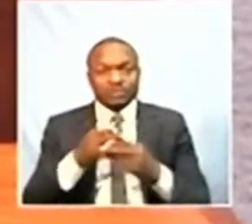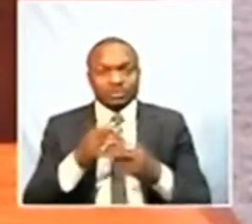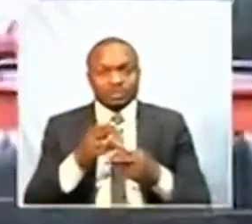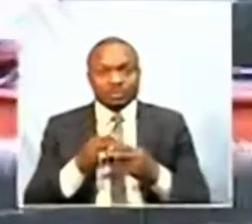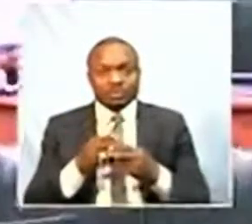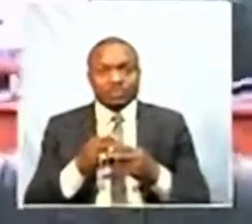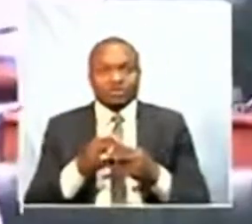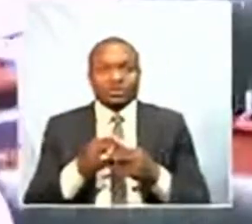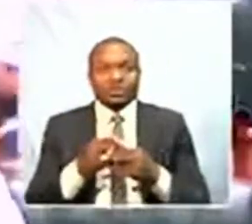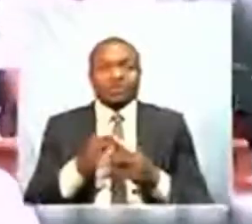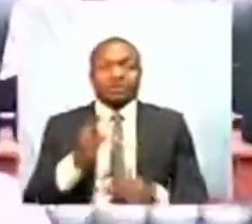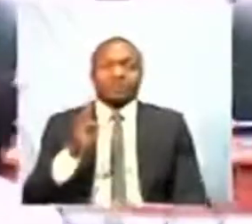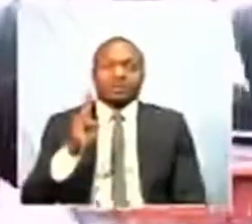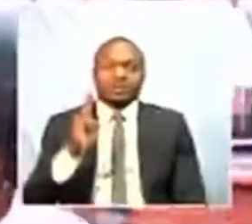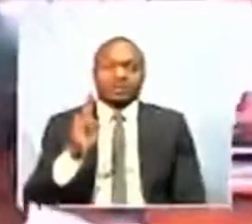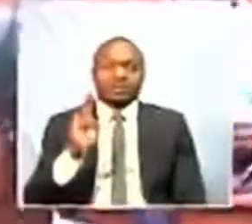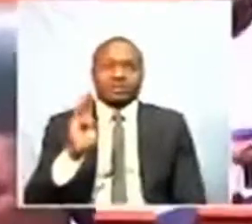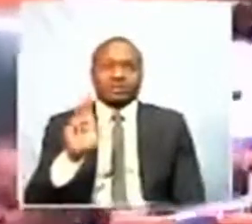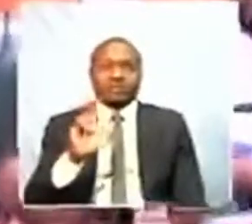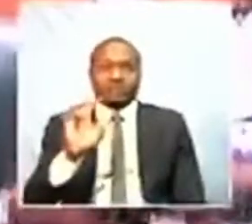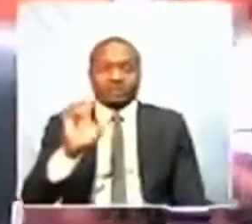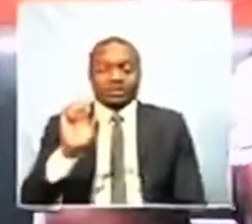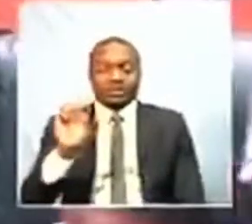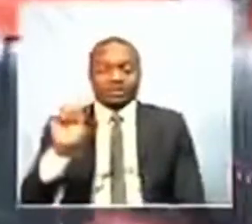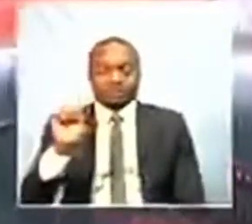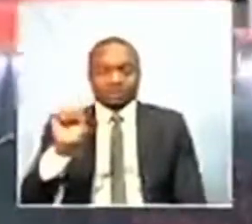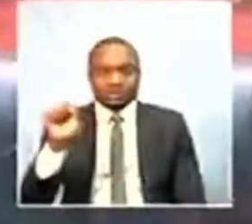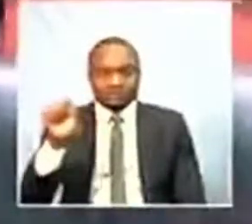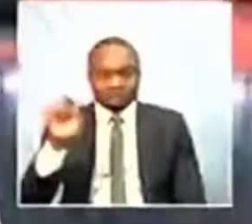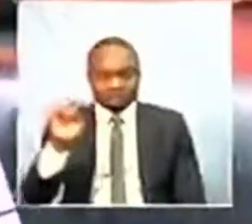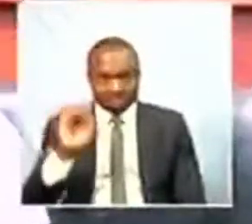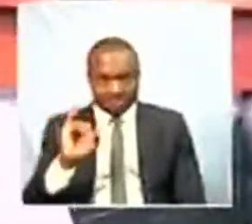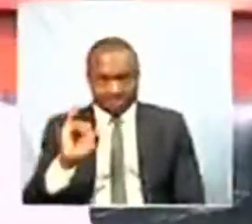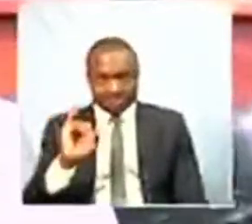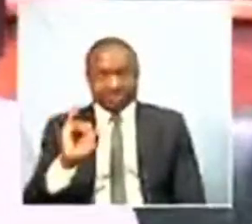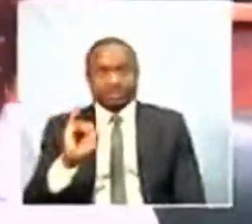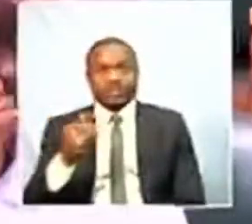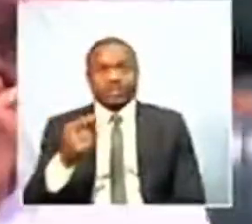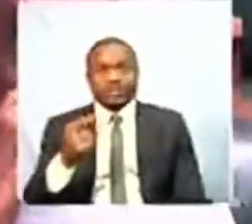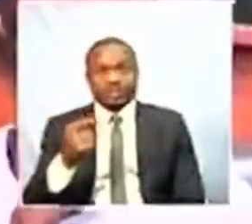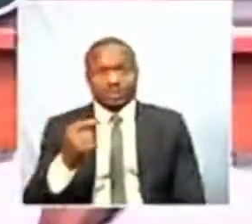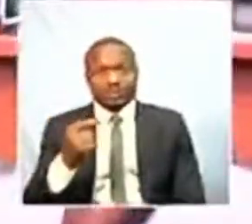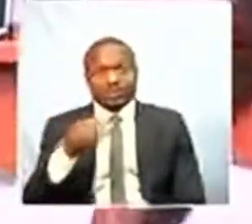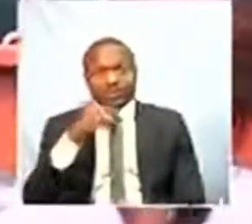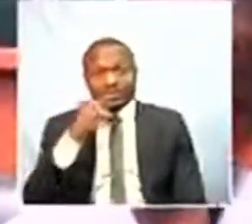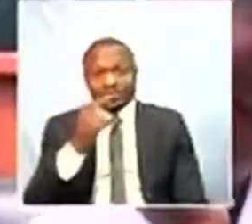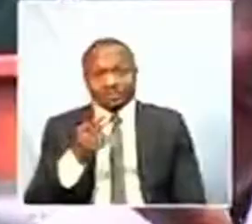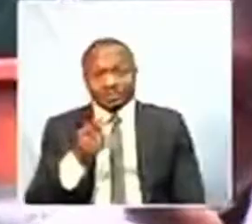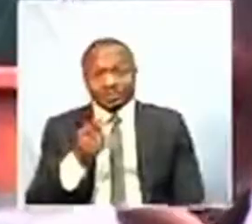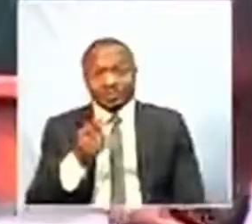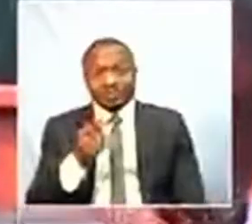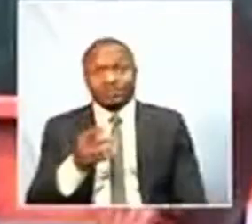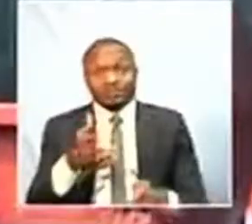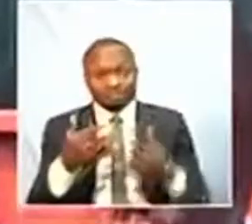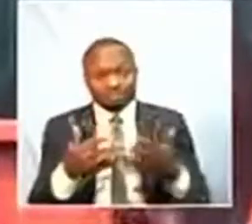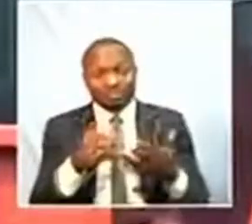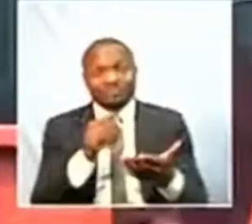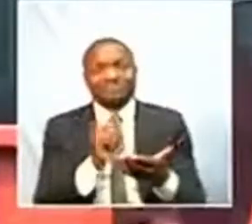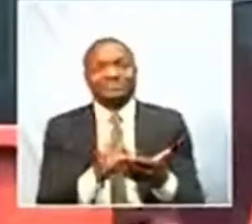Blessings Mwanamuke, representing the people of Munali constituency. Madam Speaker, as the saying goes, it takes two hands to clap, Madam